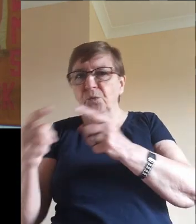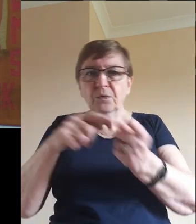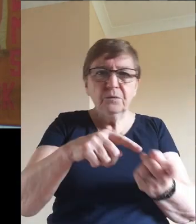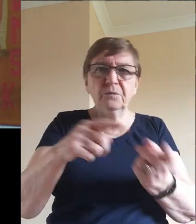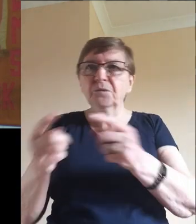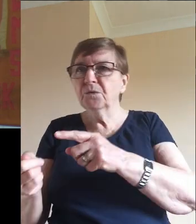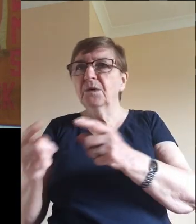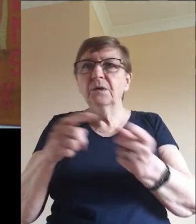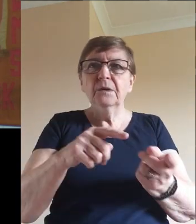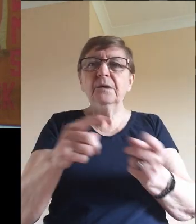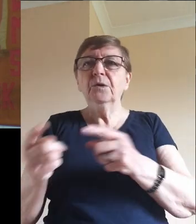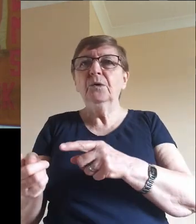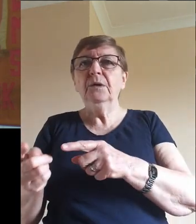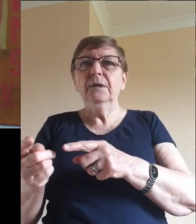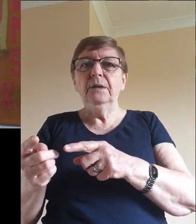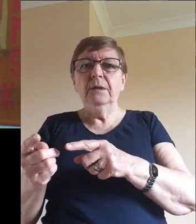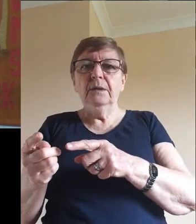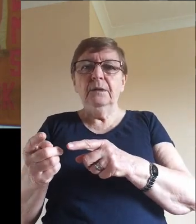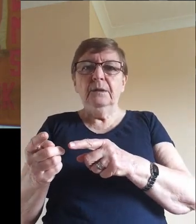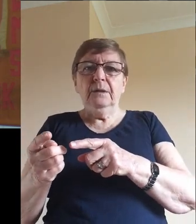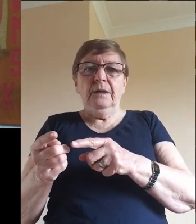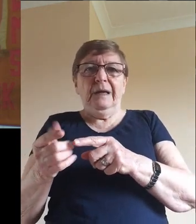fro-ing and